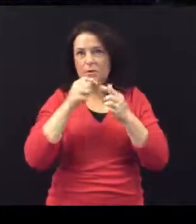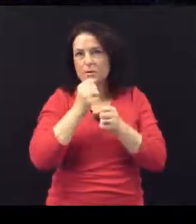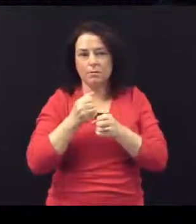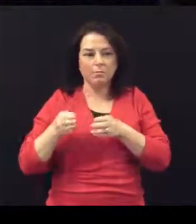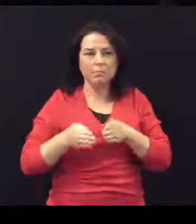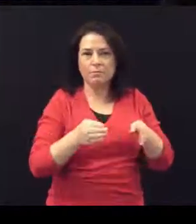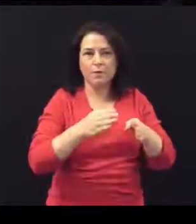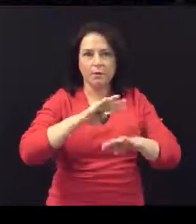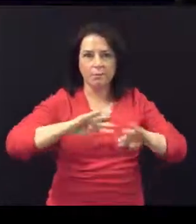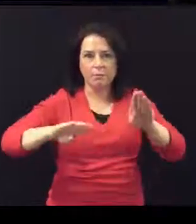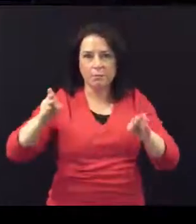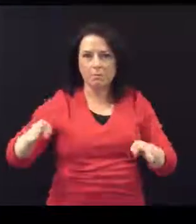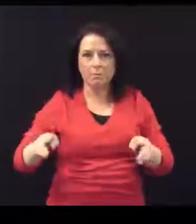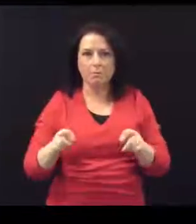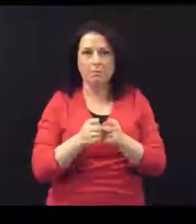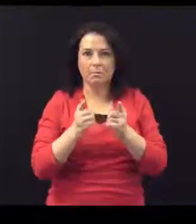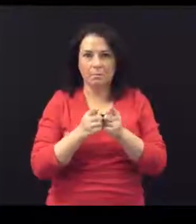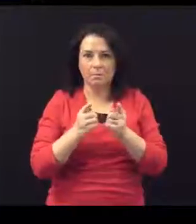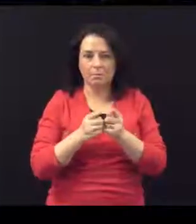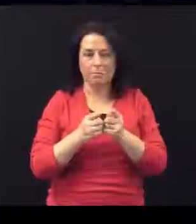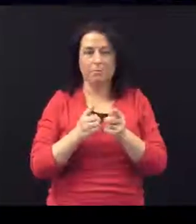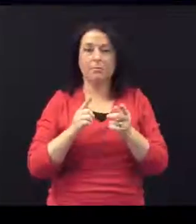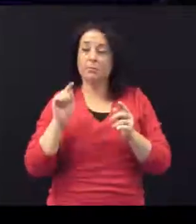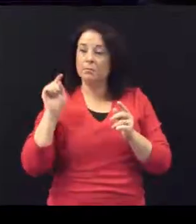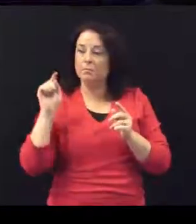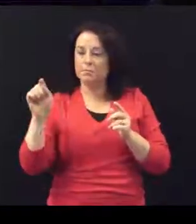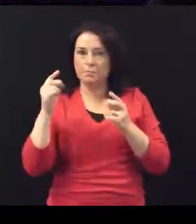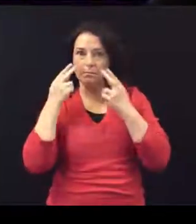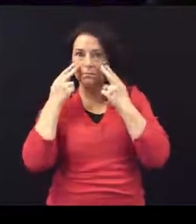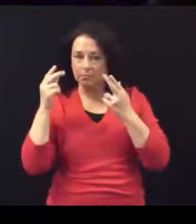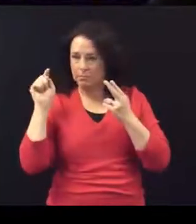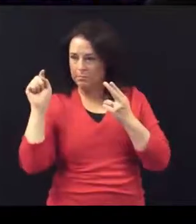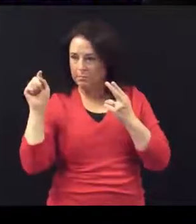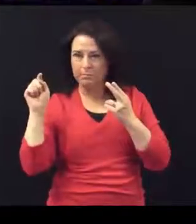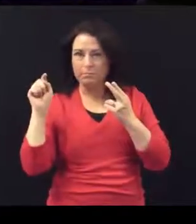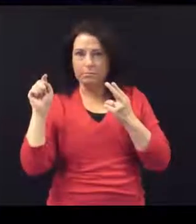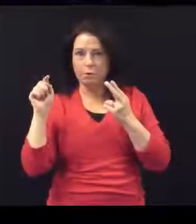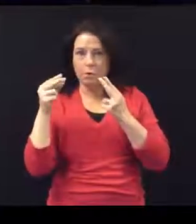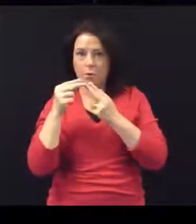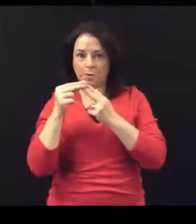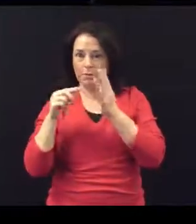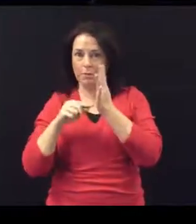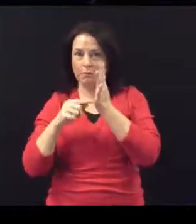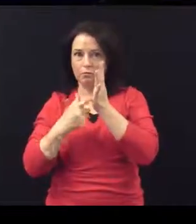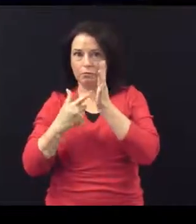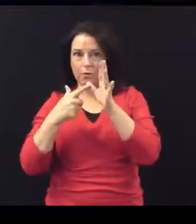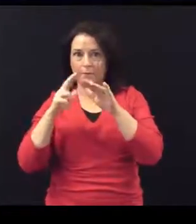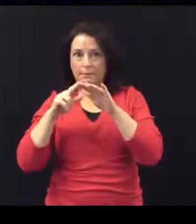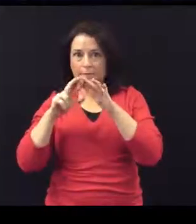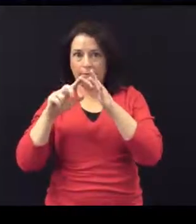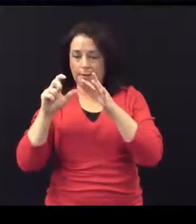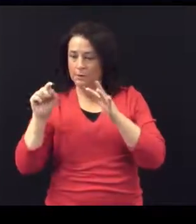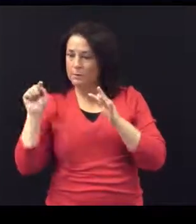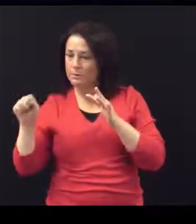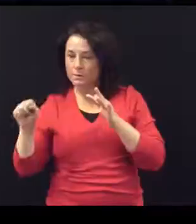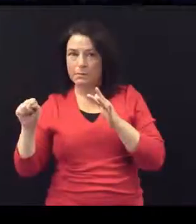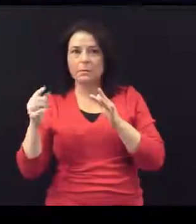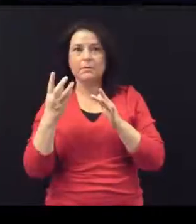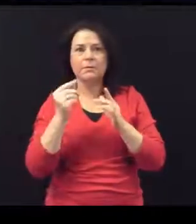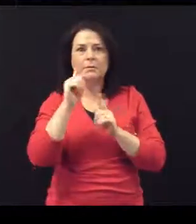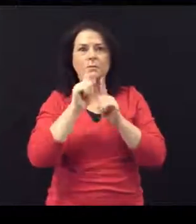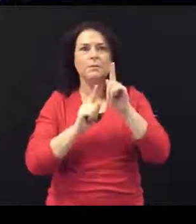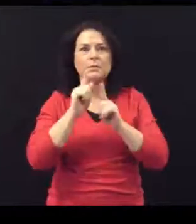on. Tap back on standard, then turn on the traffic overlay by tapping it. For cities where Google have